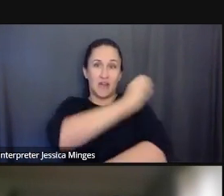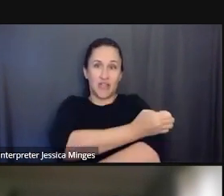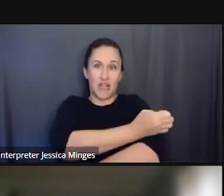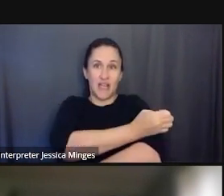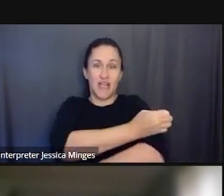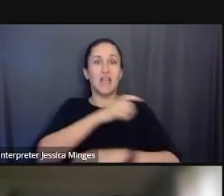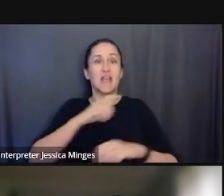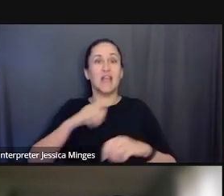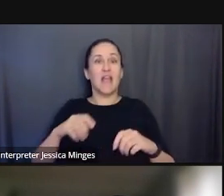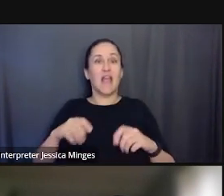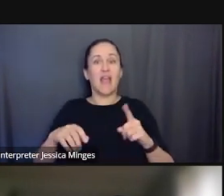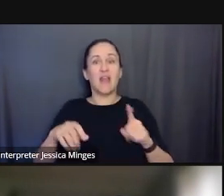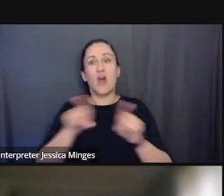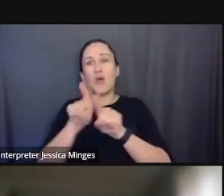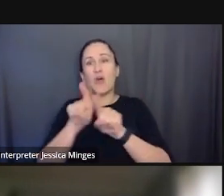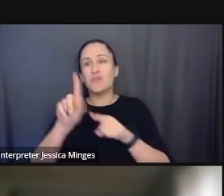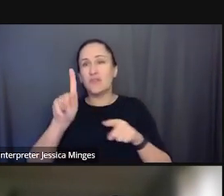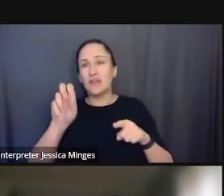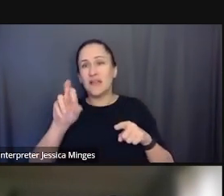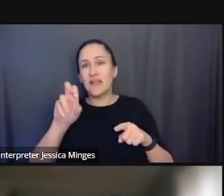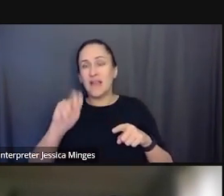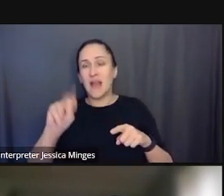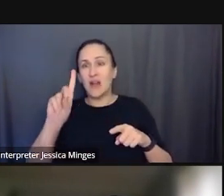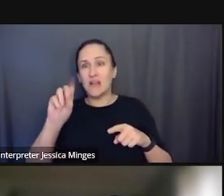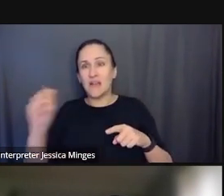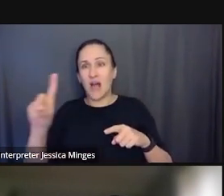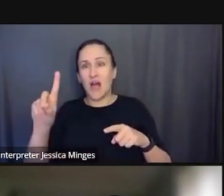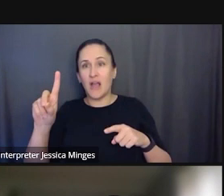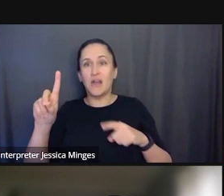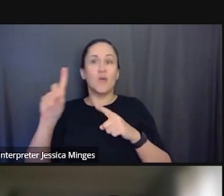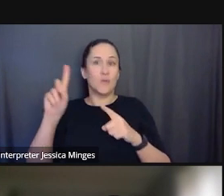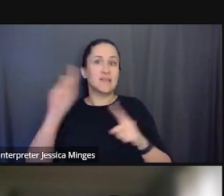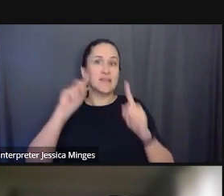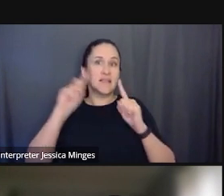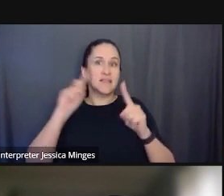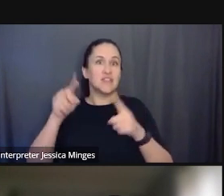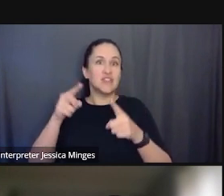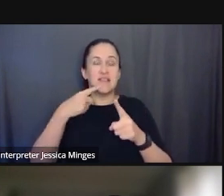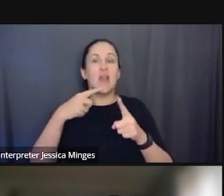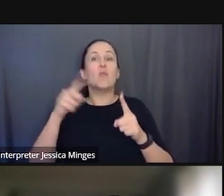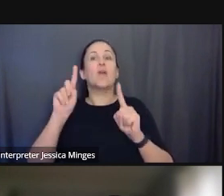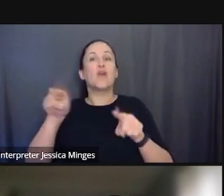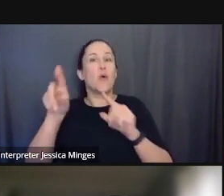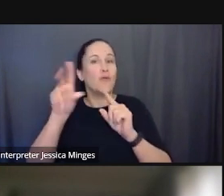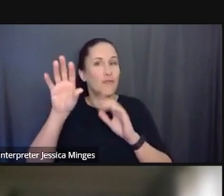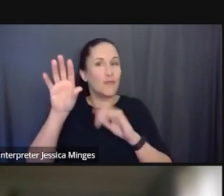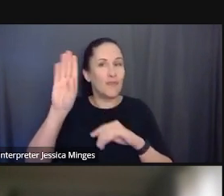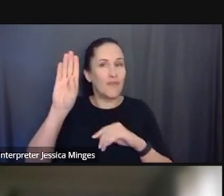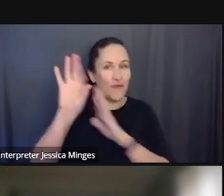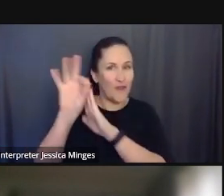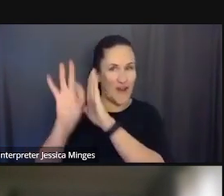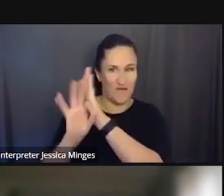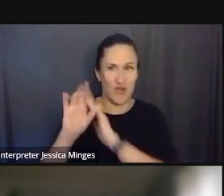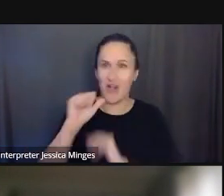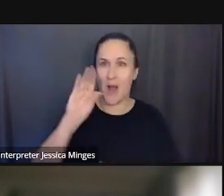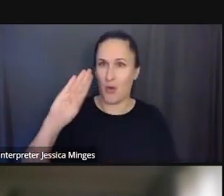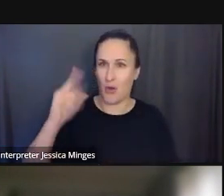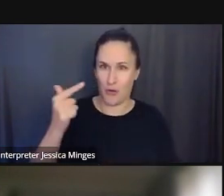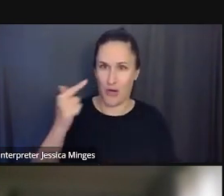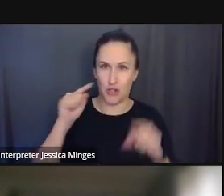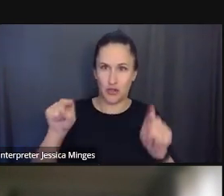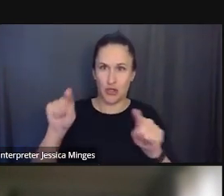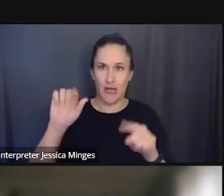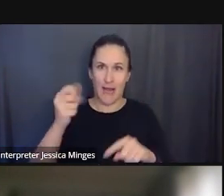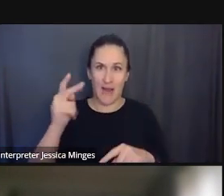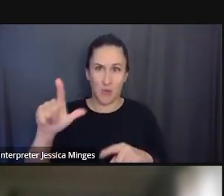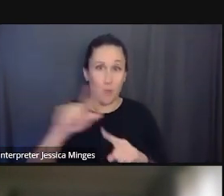Flagging for folks. Karen was listening. Karen Dodd was listening and flagged that we're in Frankfort, not Bowling Green, in April. But